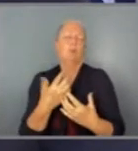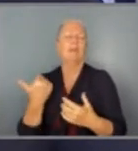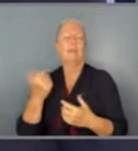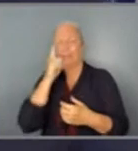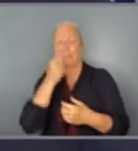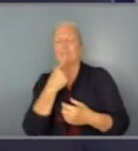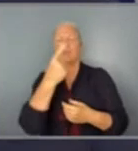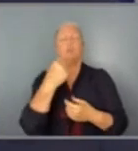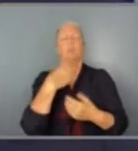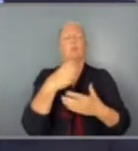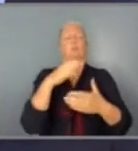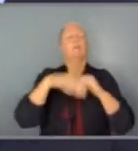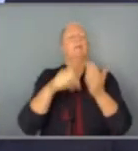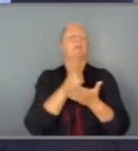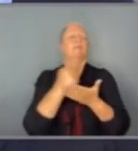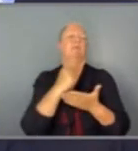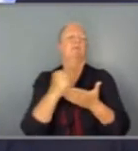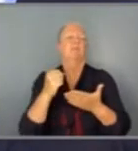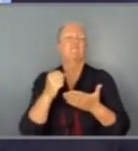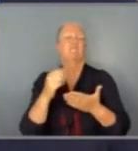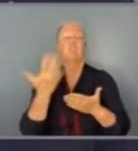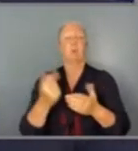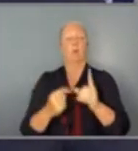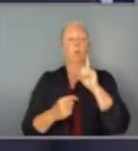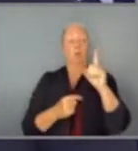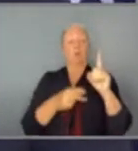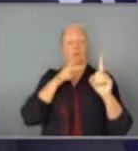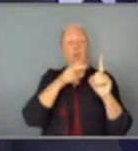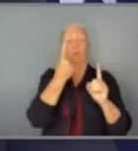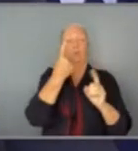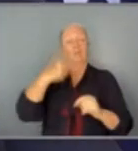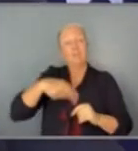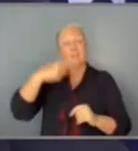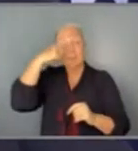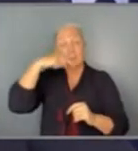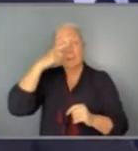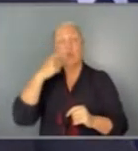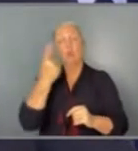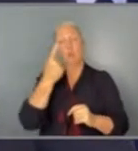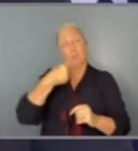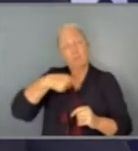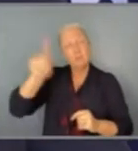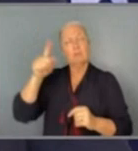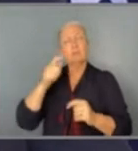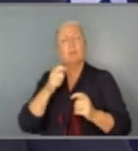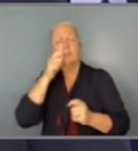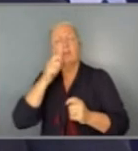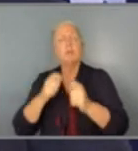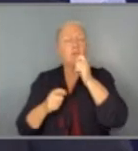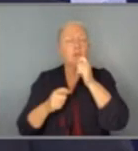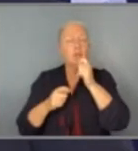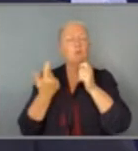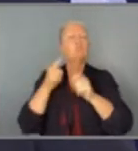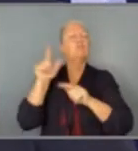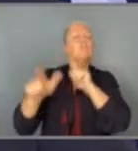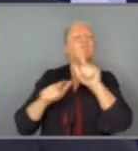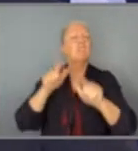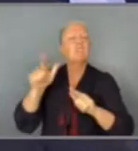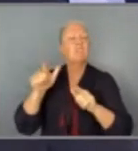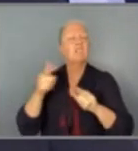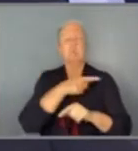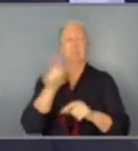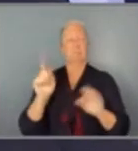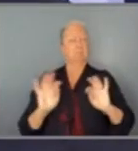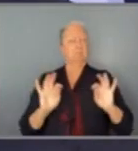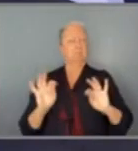example, about 1 in 1,000 people who are being tested, who are travelling, are proving to have a positive